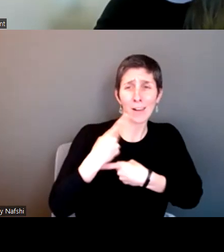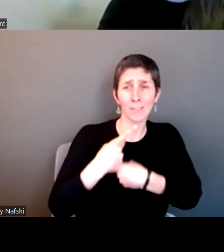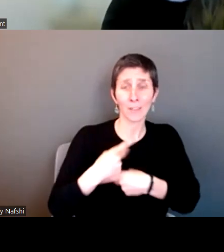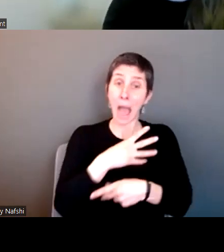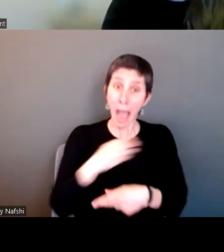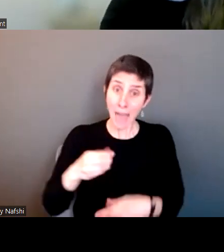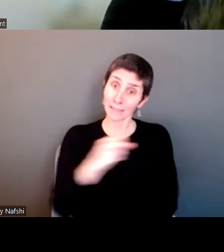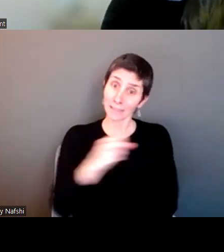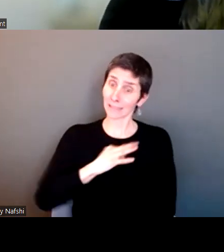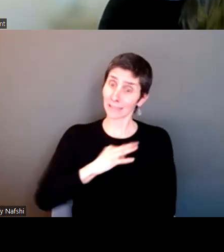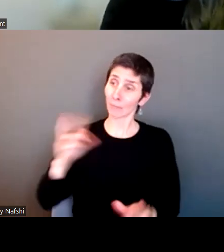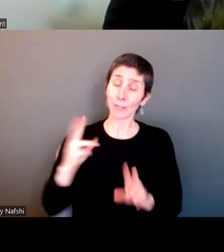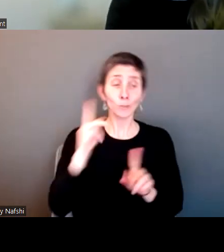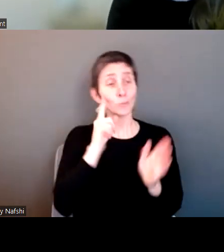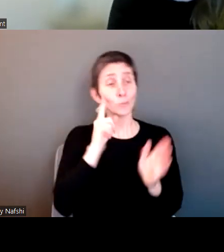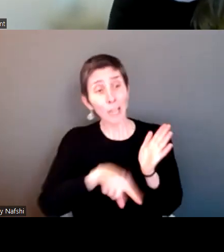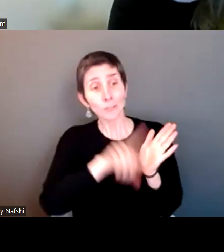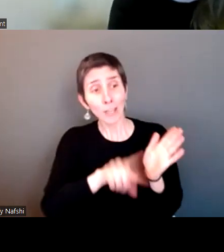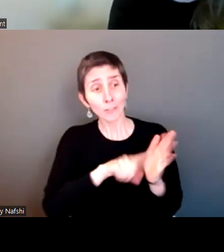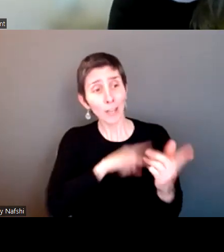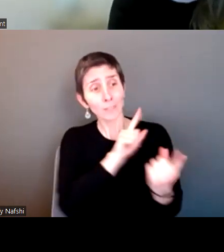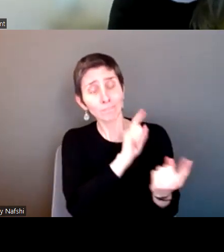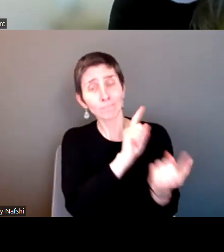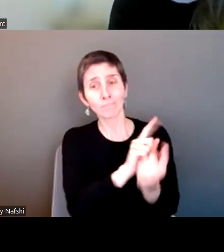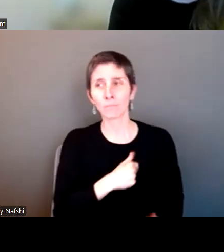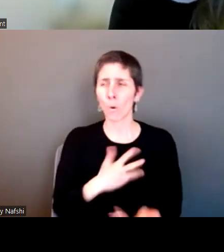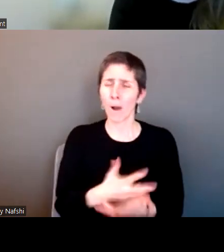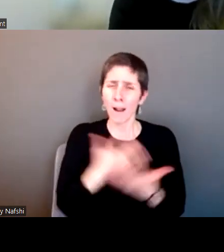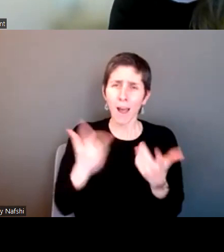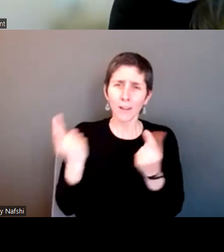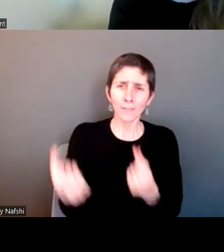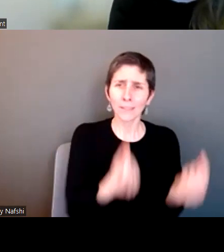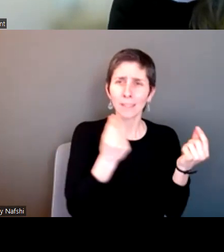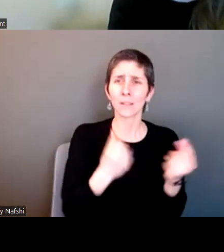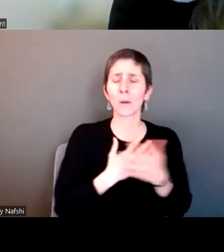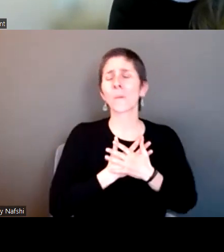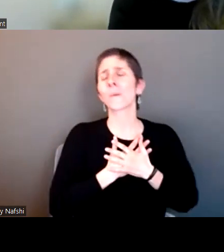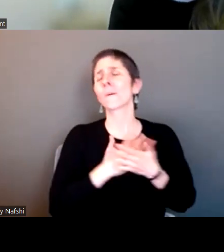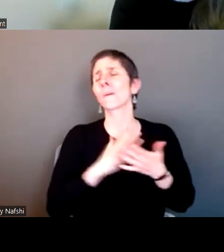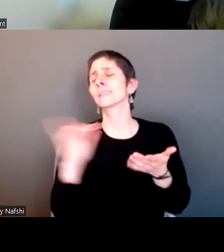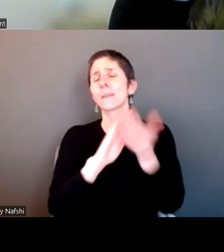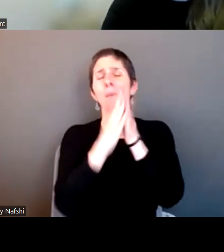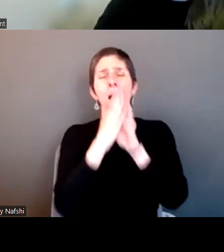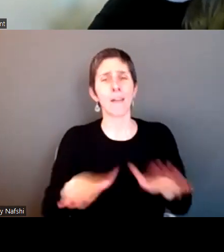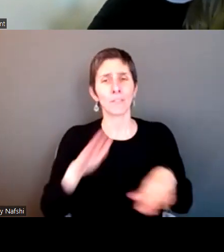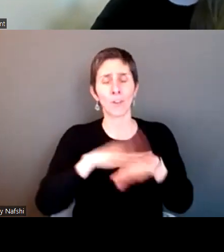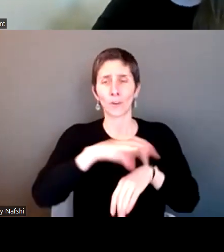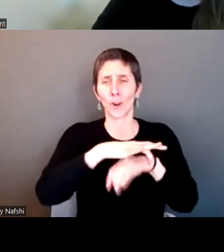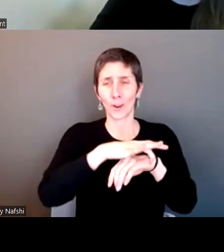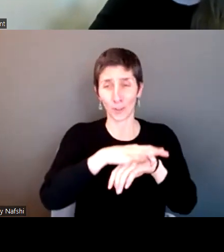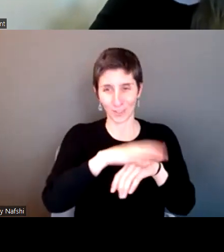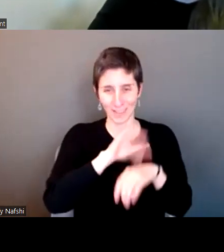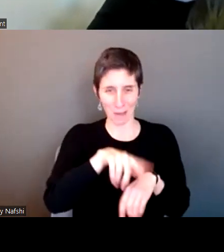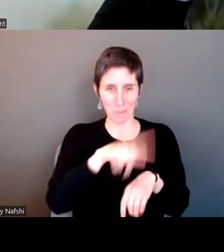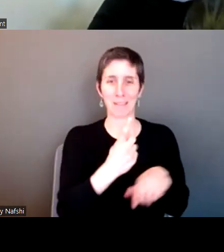check in on me. I did a lot of thinking while I was there, heaven on earth. The second client said, thank